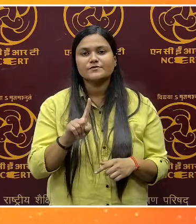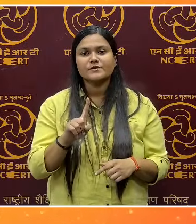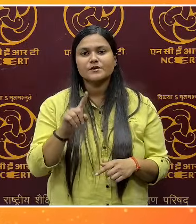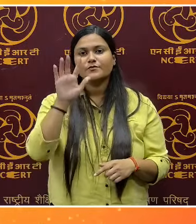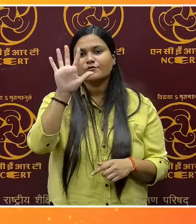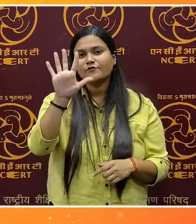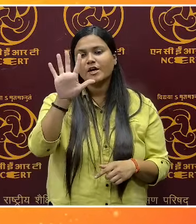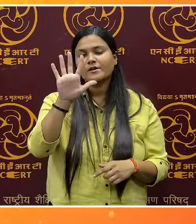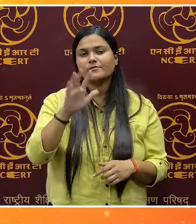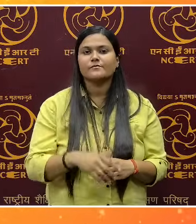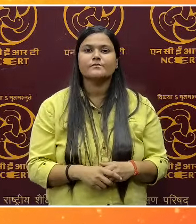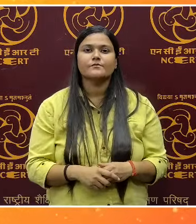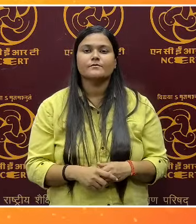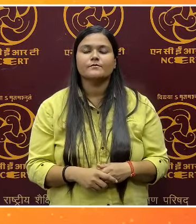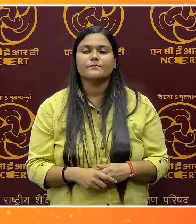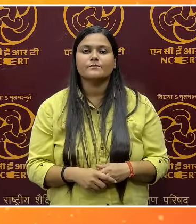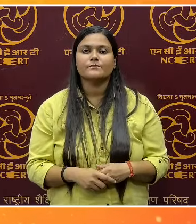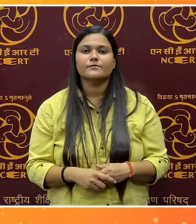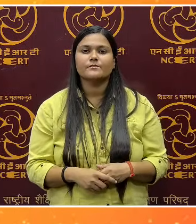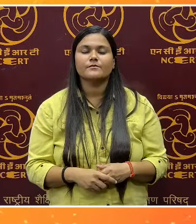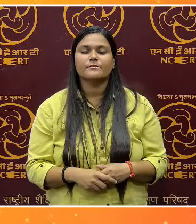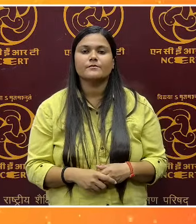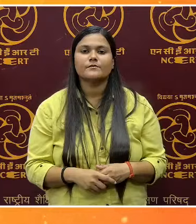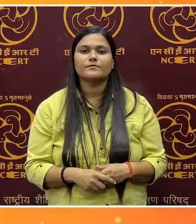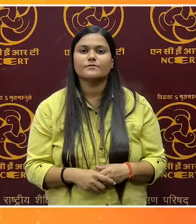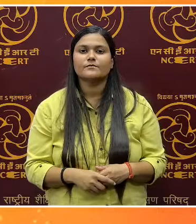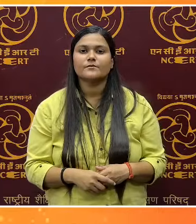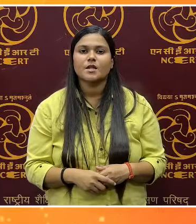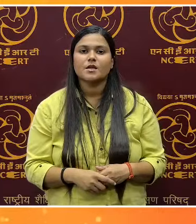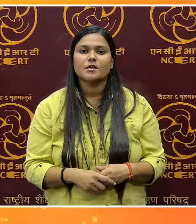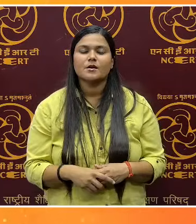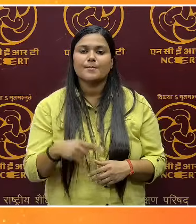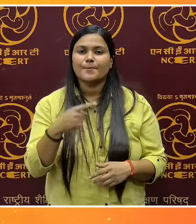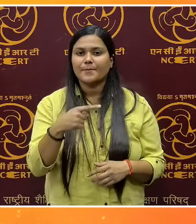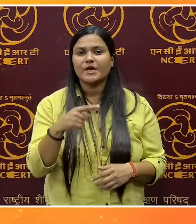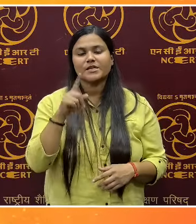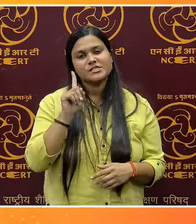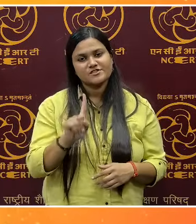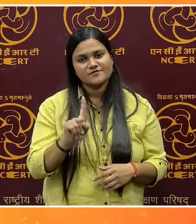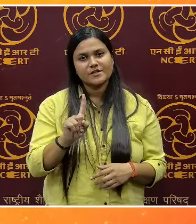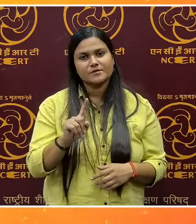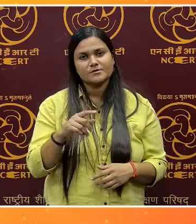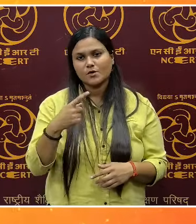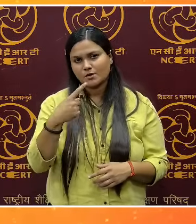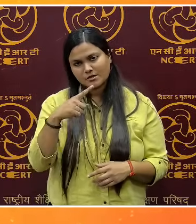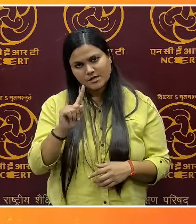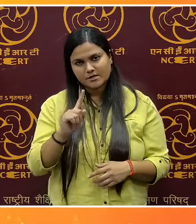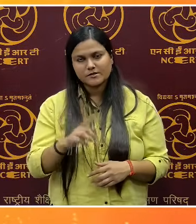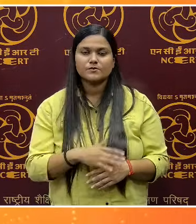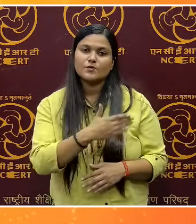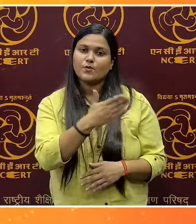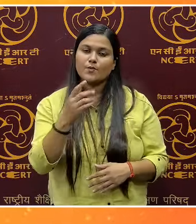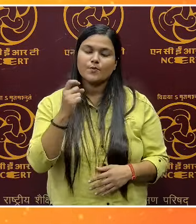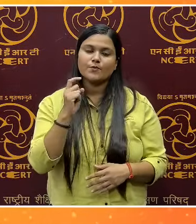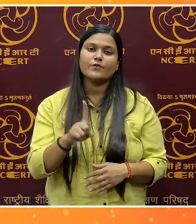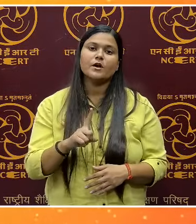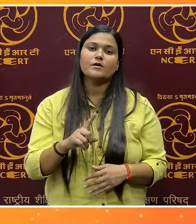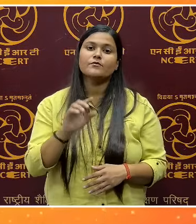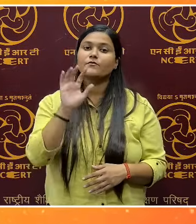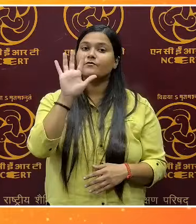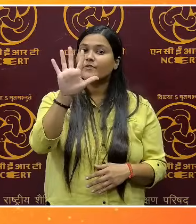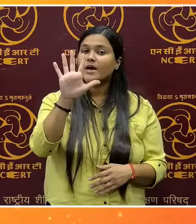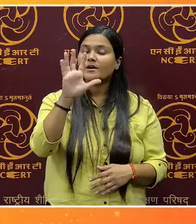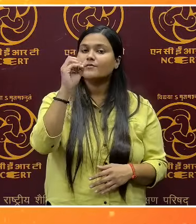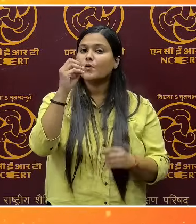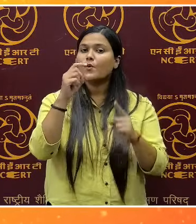again question from their textbook. Minus 1 raised to 5 will be minus 1. Am I correct? Yes, because Because it's 5 odd. is